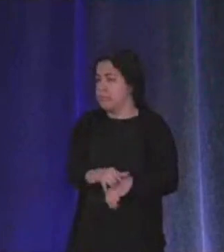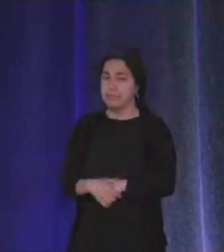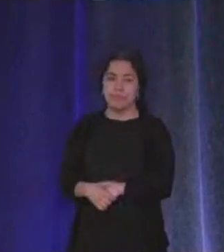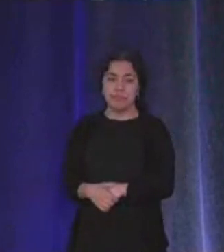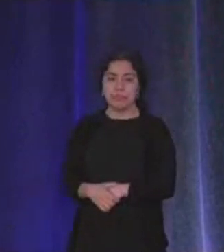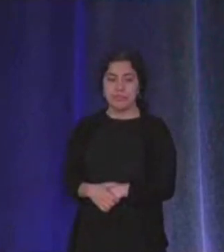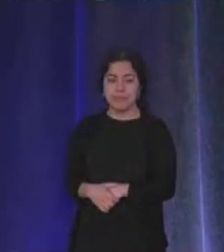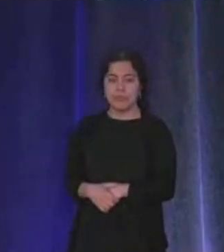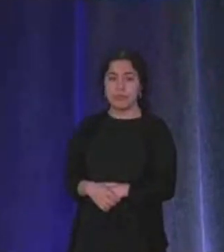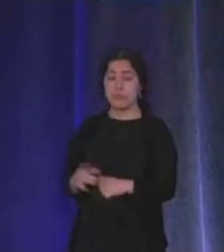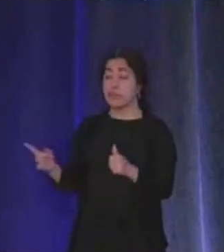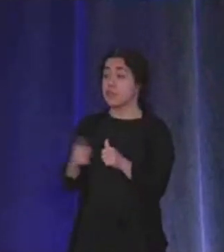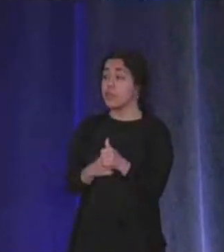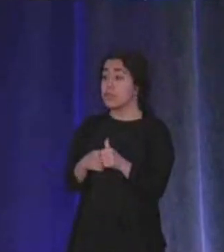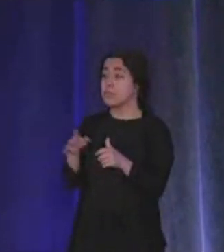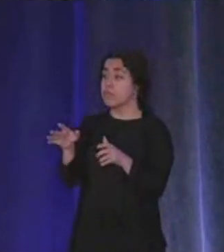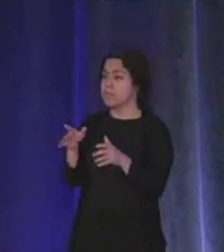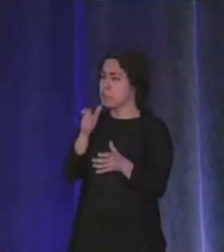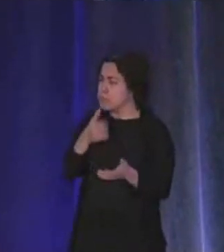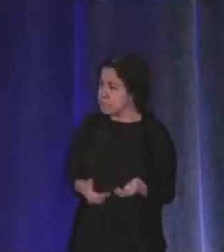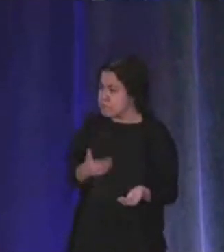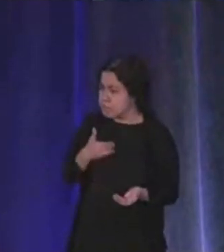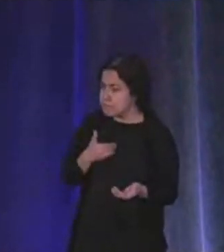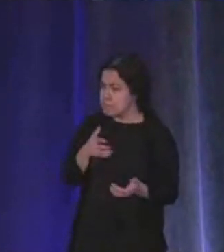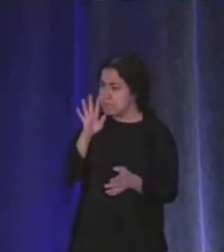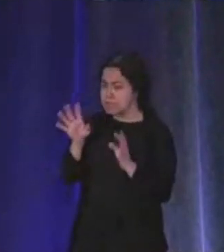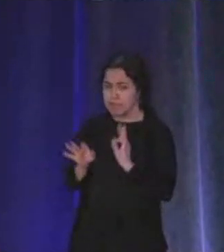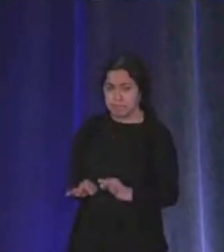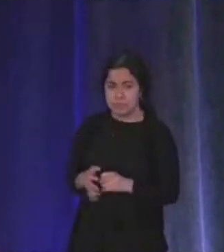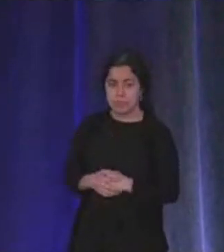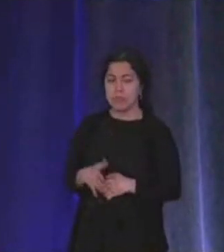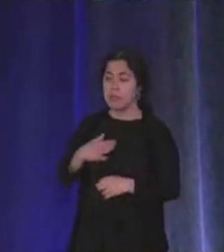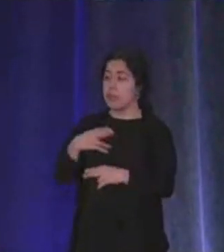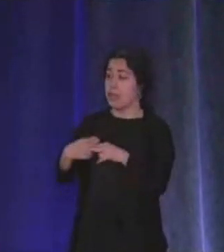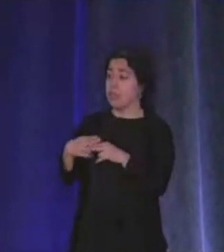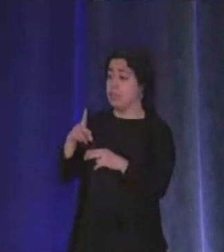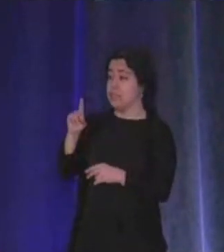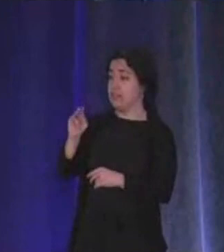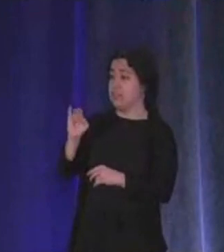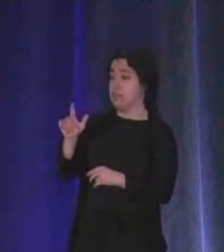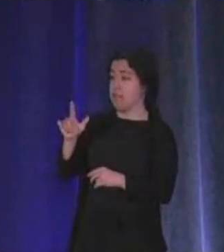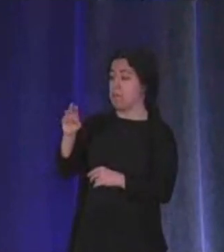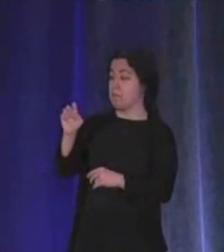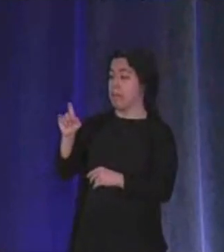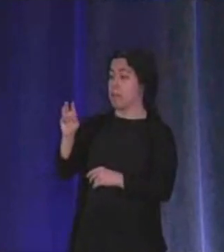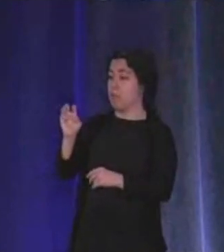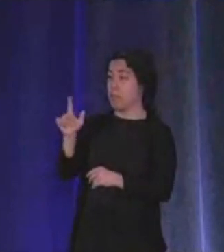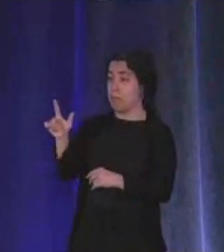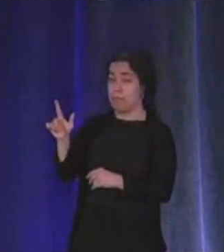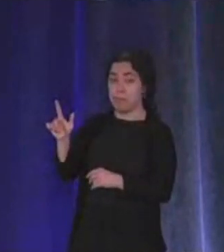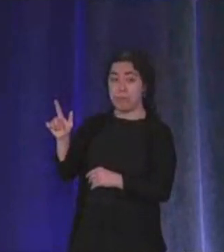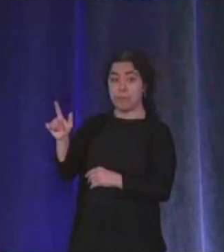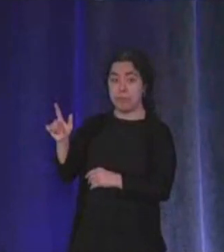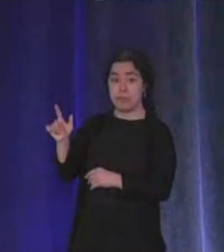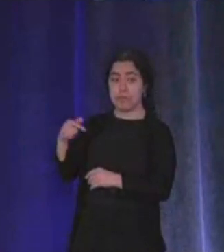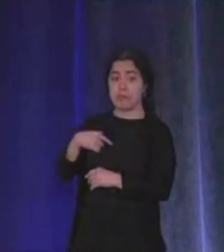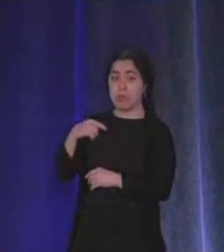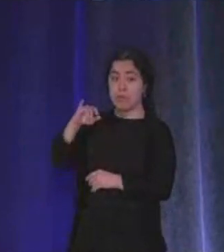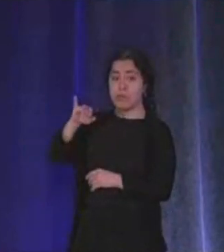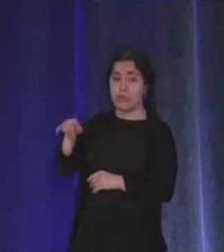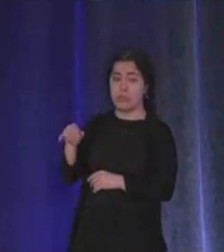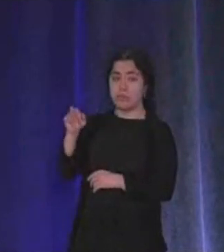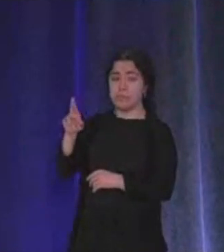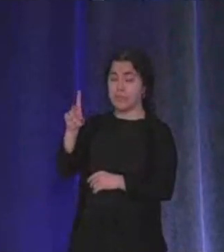But first, just a little bit about me. My name is Danielle Maxwell, and I'm a junior